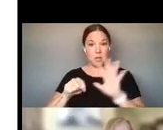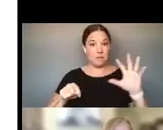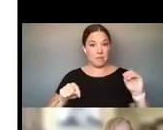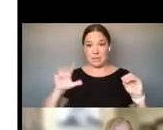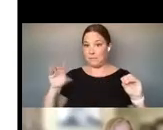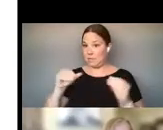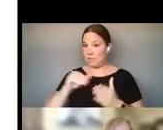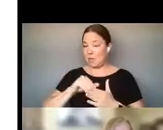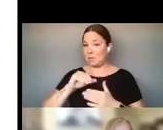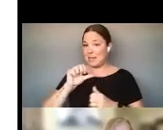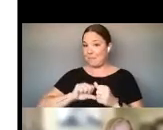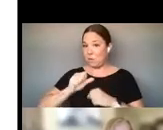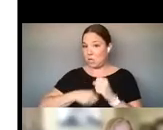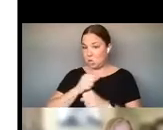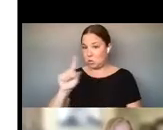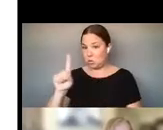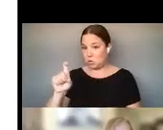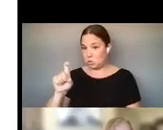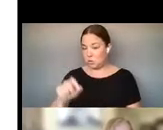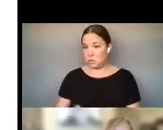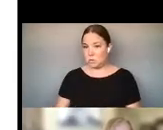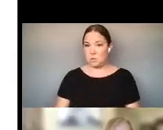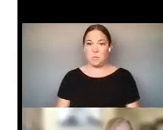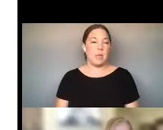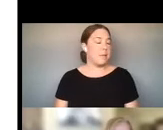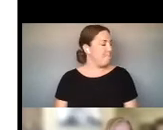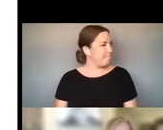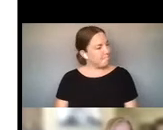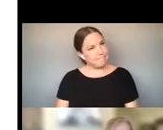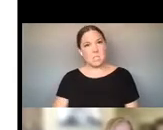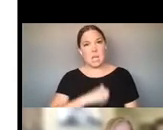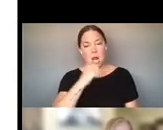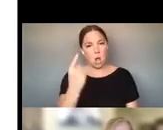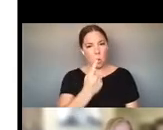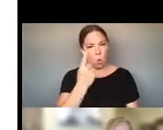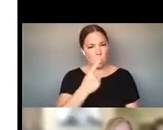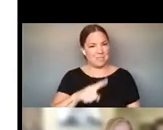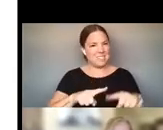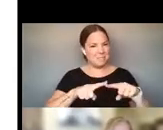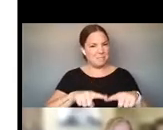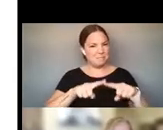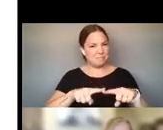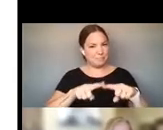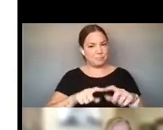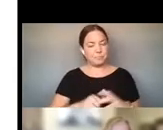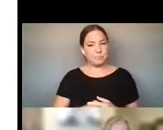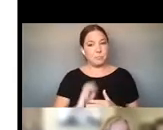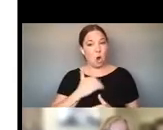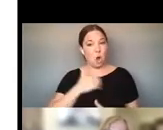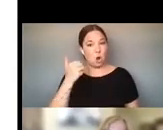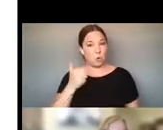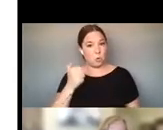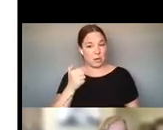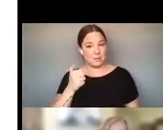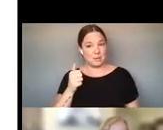year. Is that correct? Not necessarily. So the way that our grants work at the